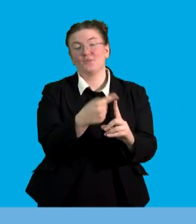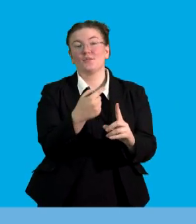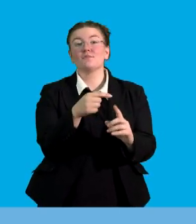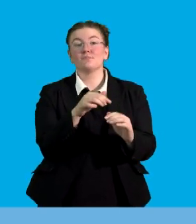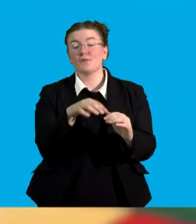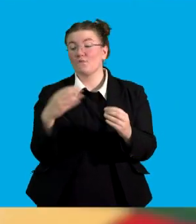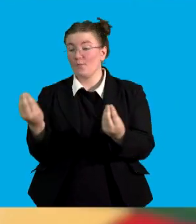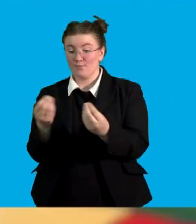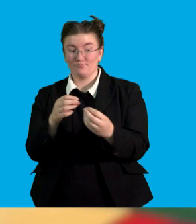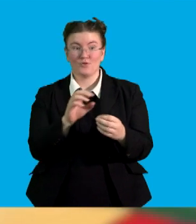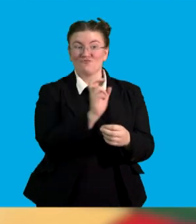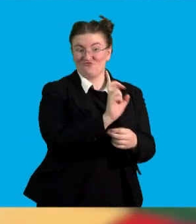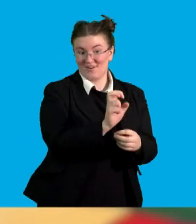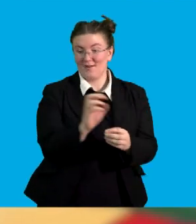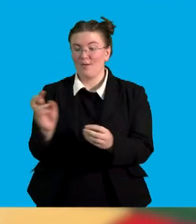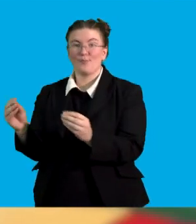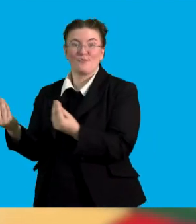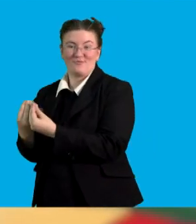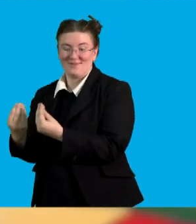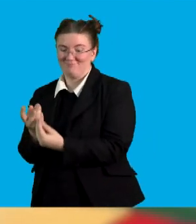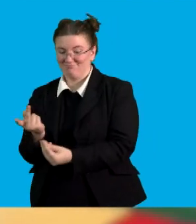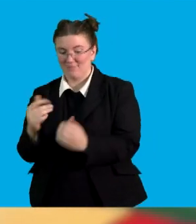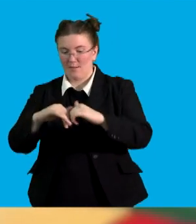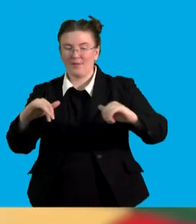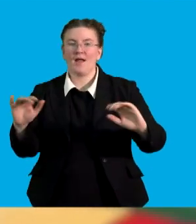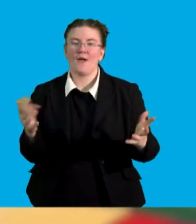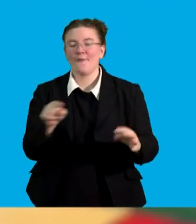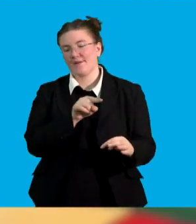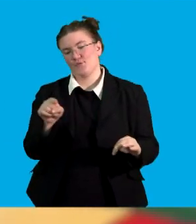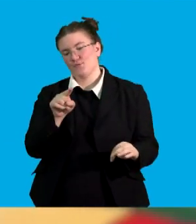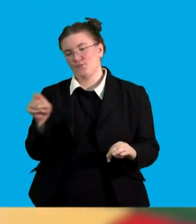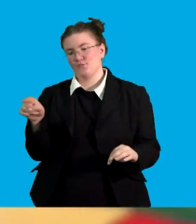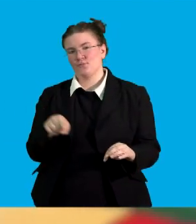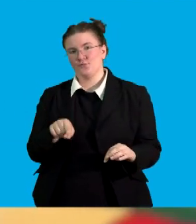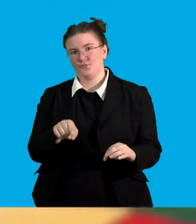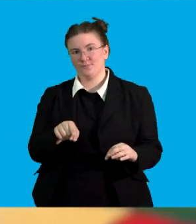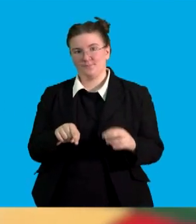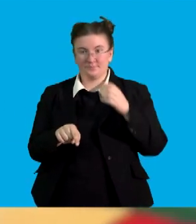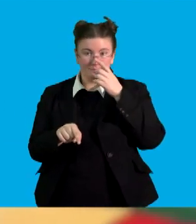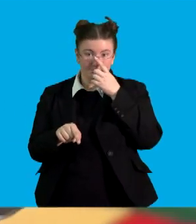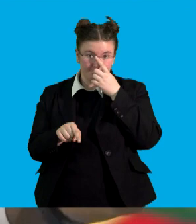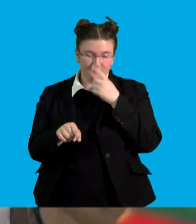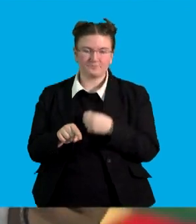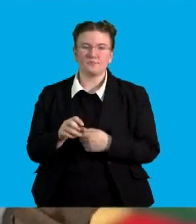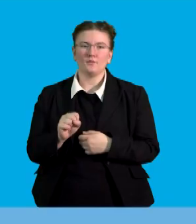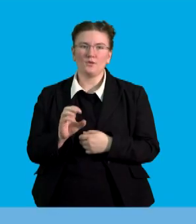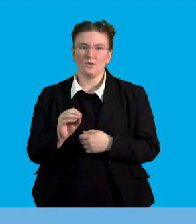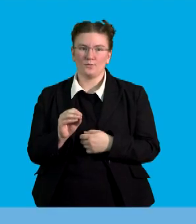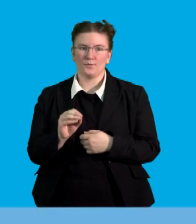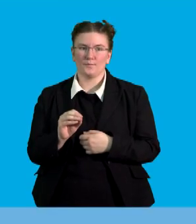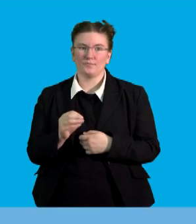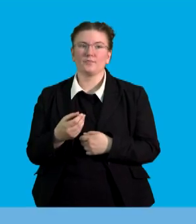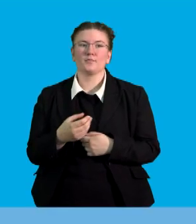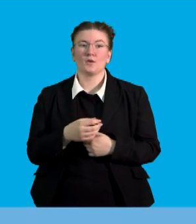use an arrow pointing away from the reactants and pointing towards the products. So we